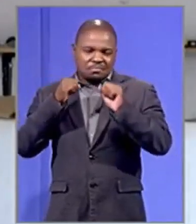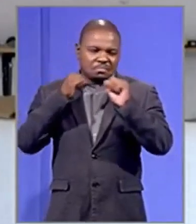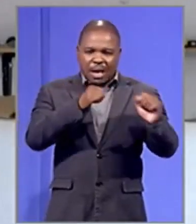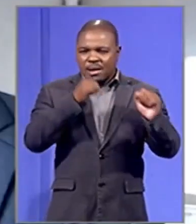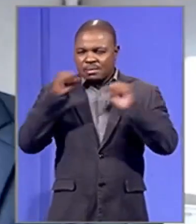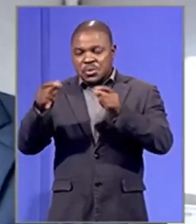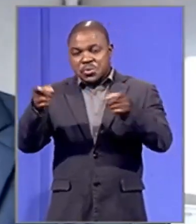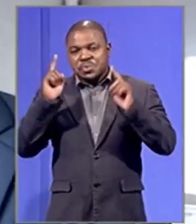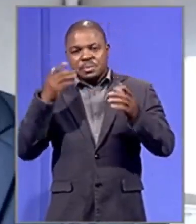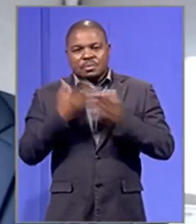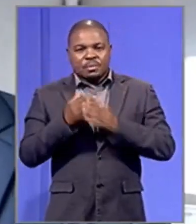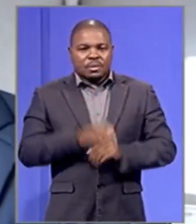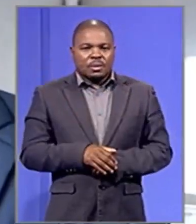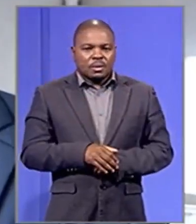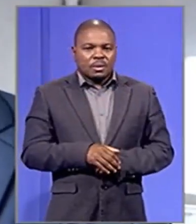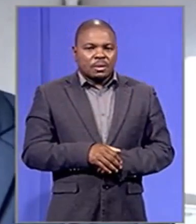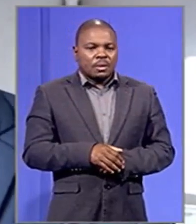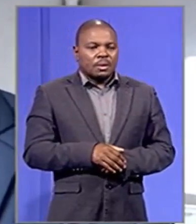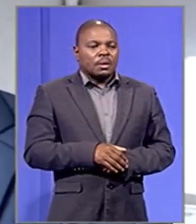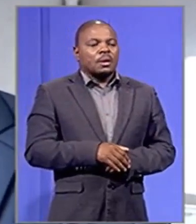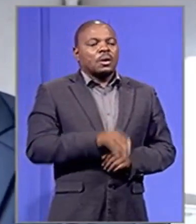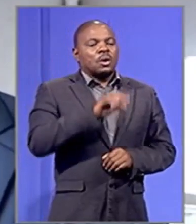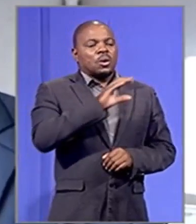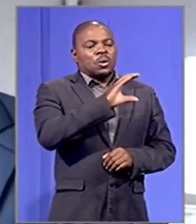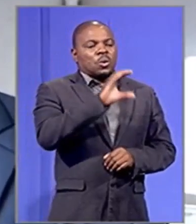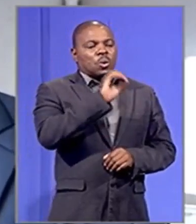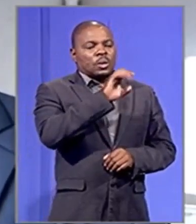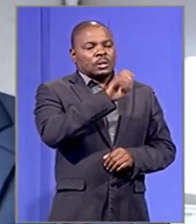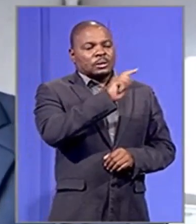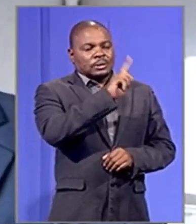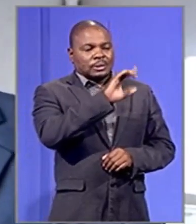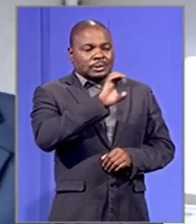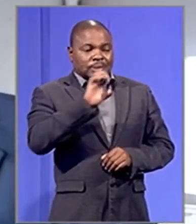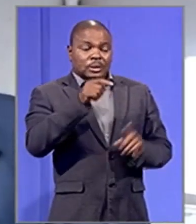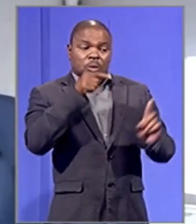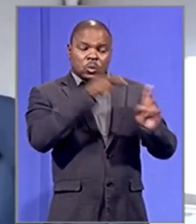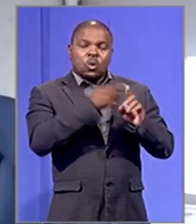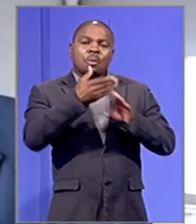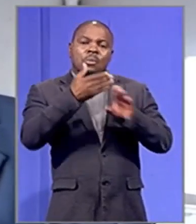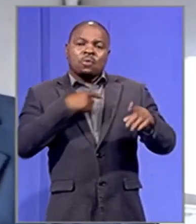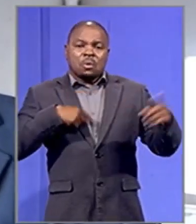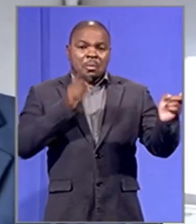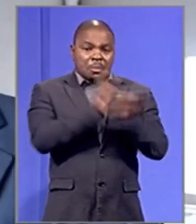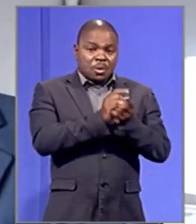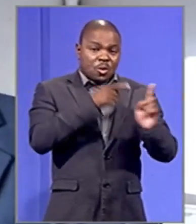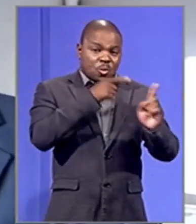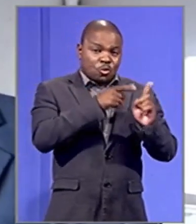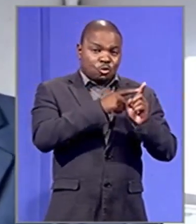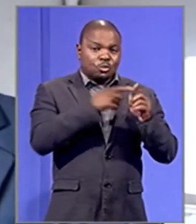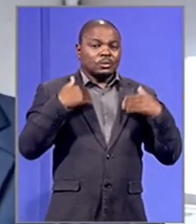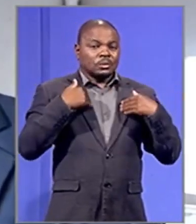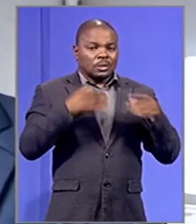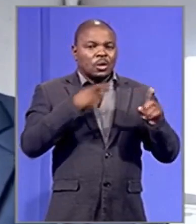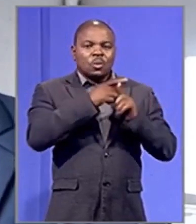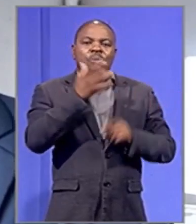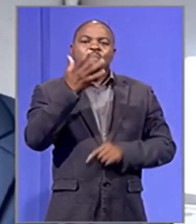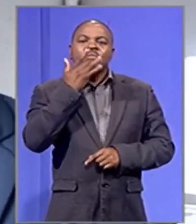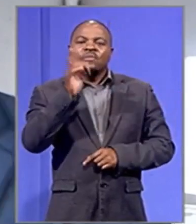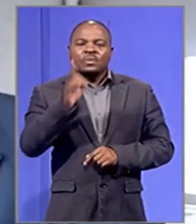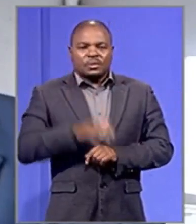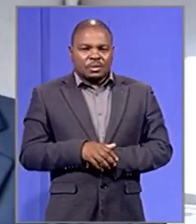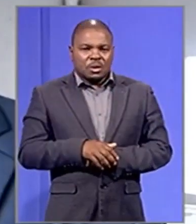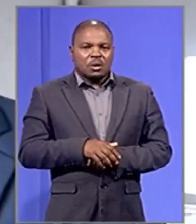matla. Gerrie Coetzee le before lwa ena bentse le motho a thoma boxing ba profera